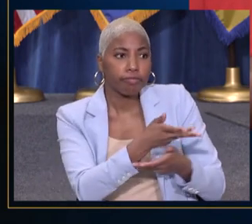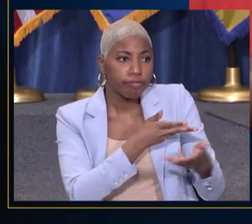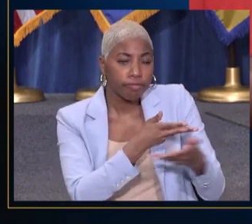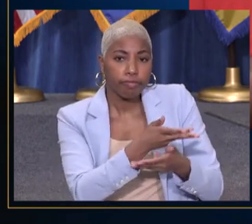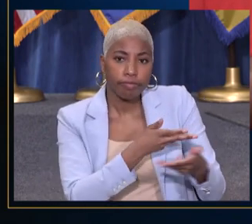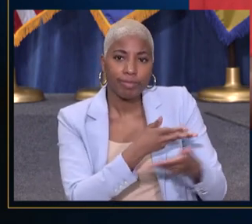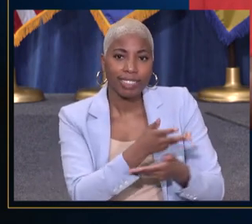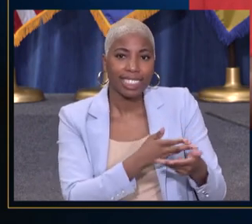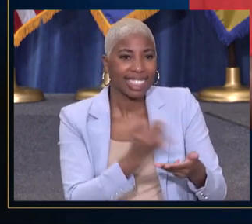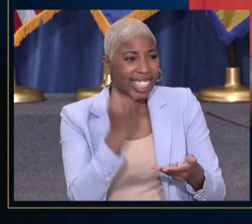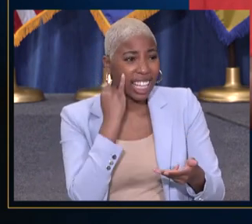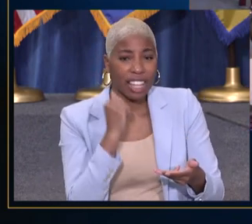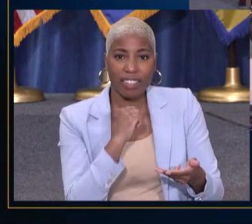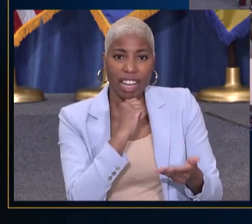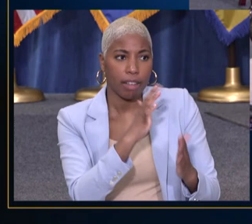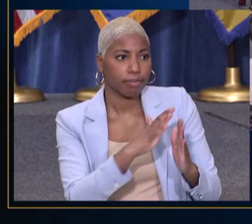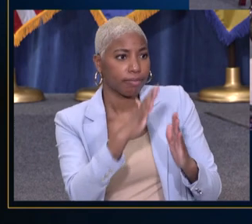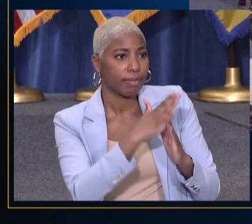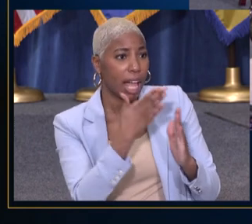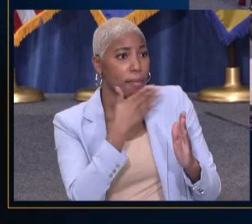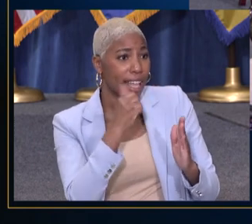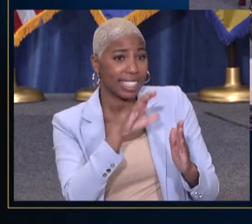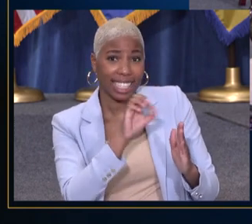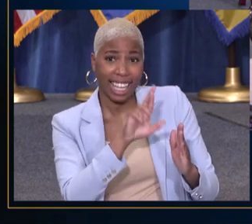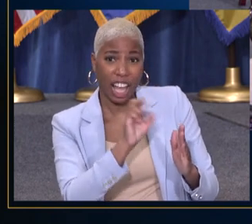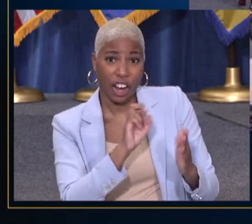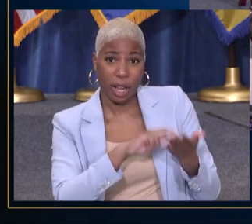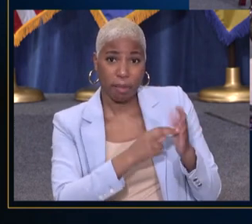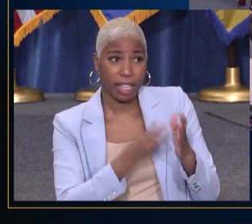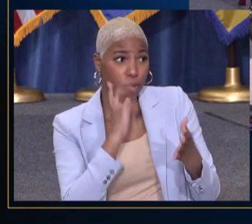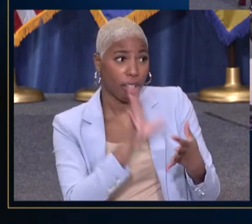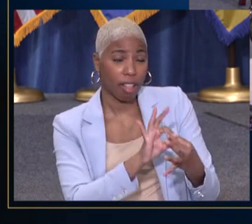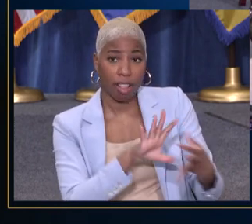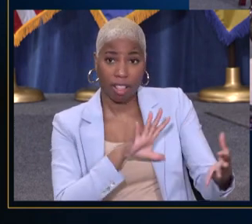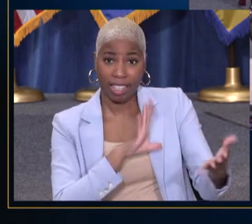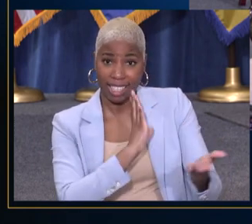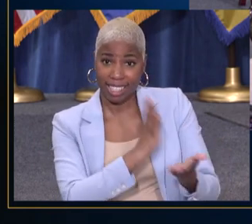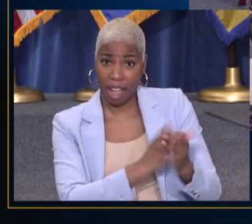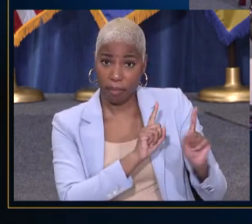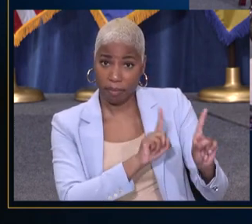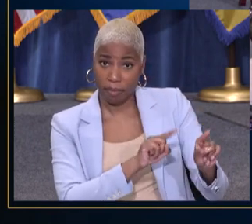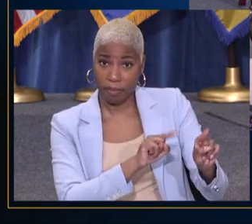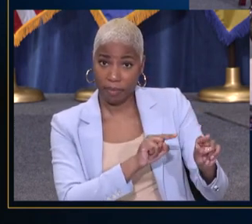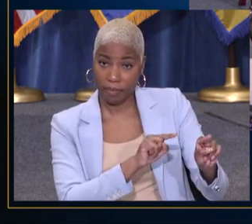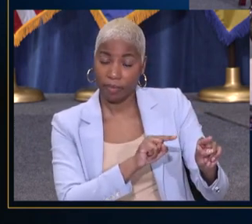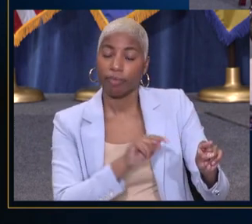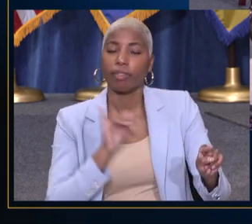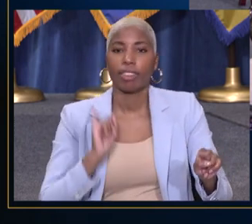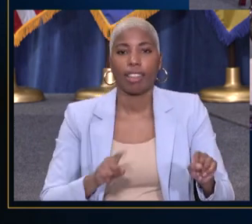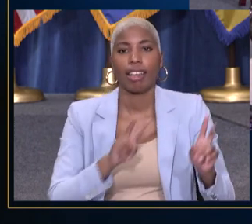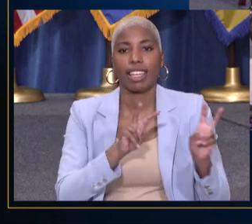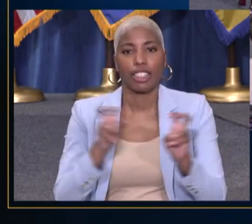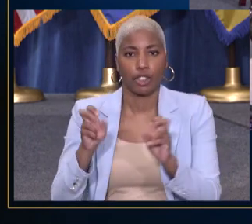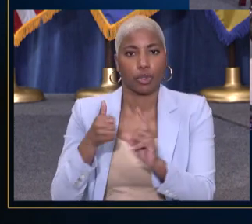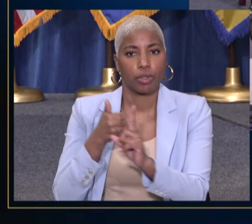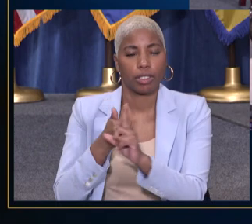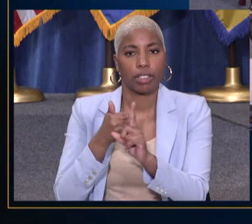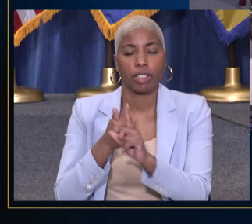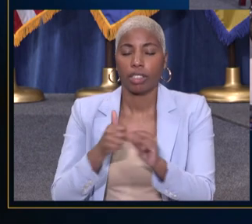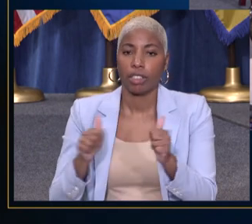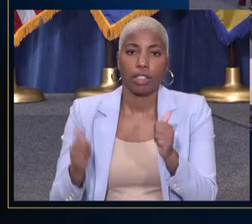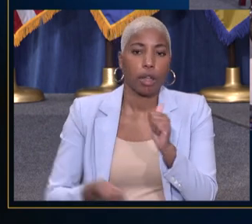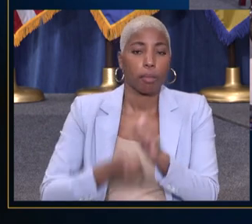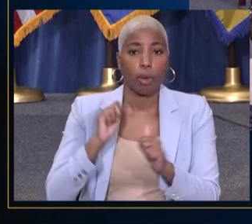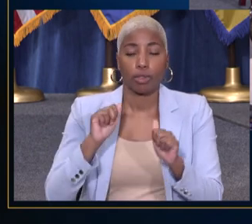providing them with the best care that they can have. So I think those issues, the most